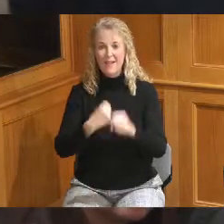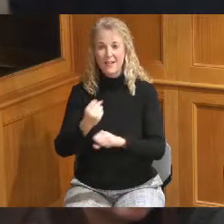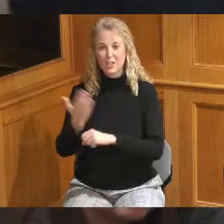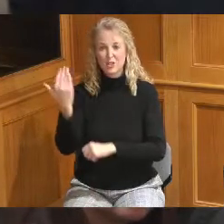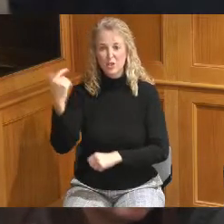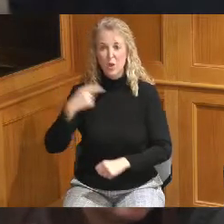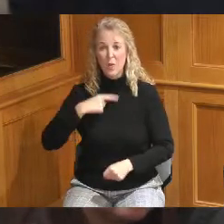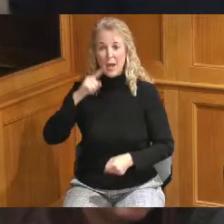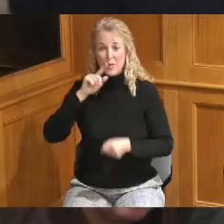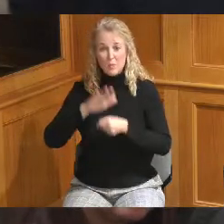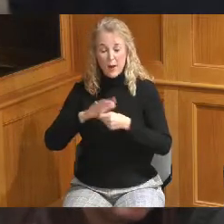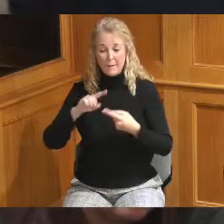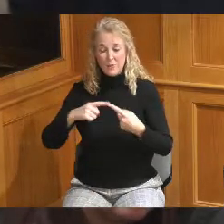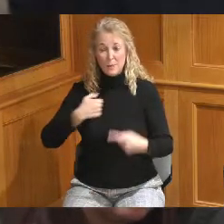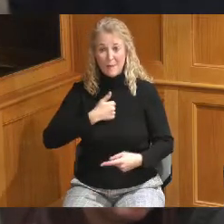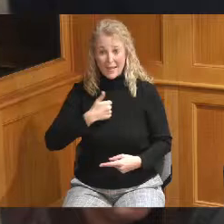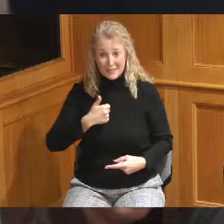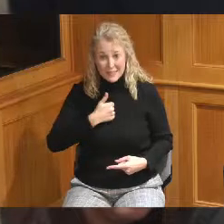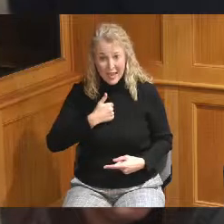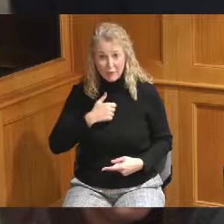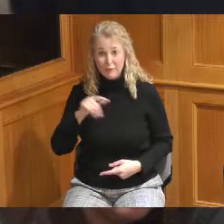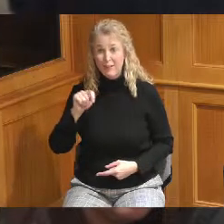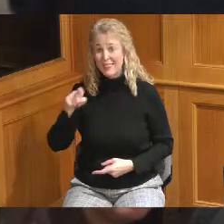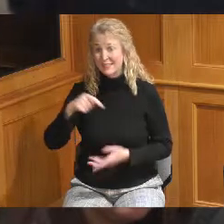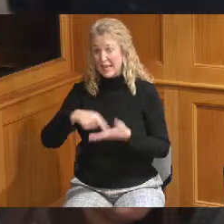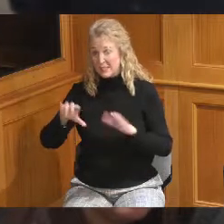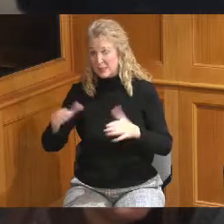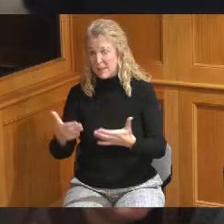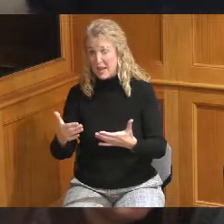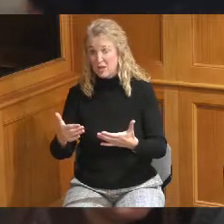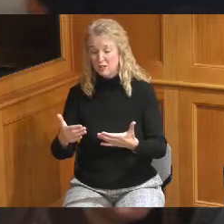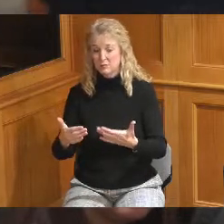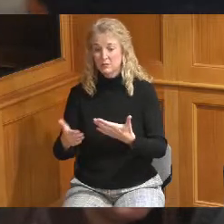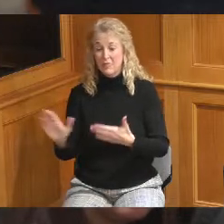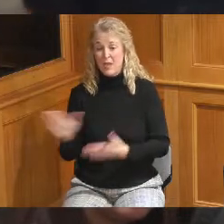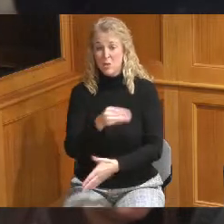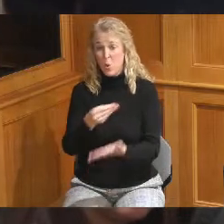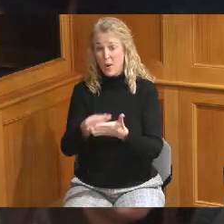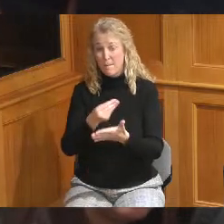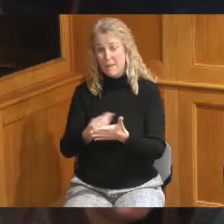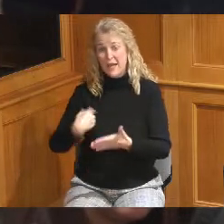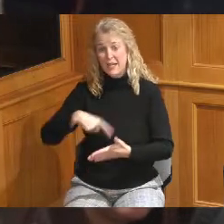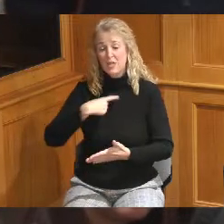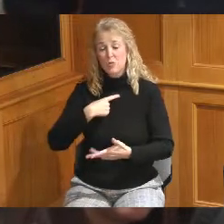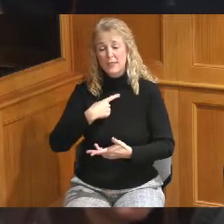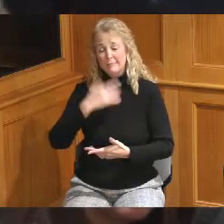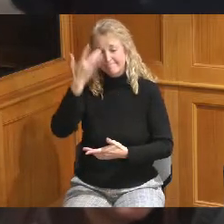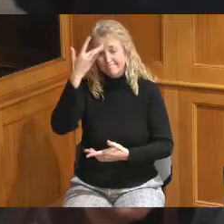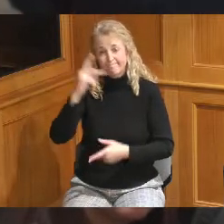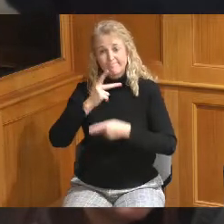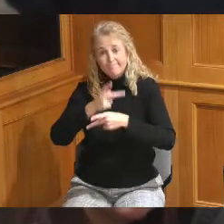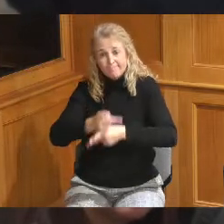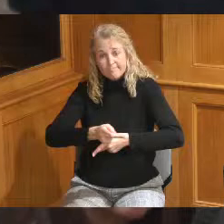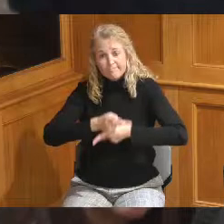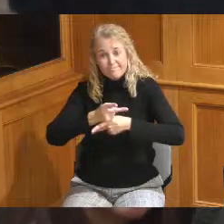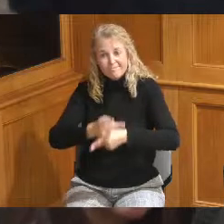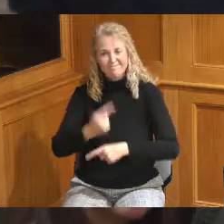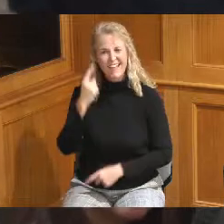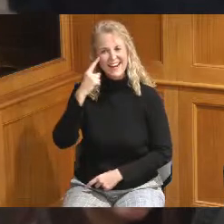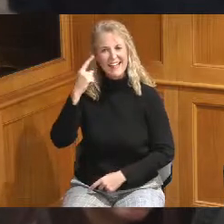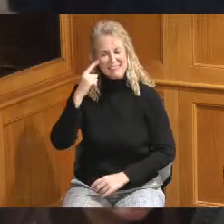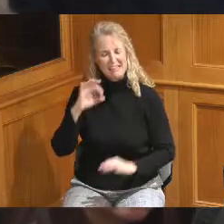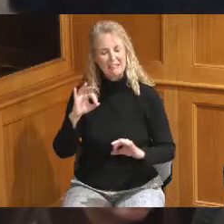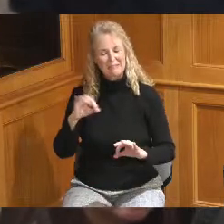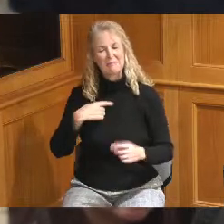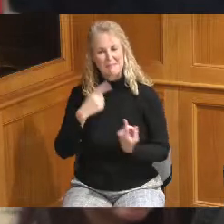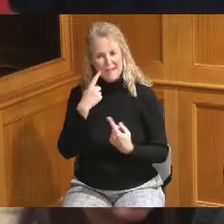that I pledged to the taxpayers that we were good stewards of the funding that they provide. And I I think I did pretty well in